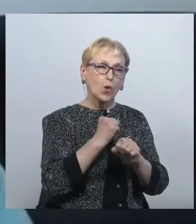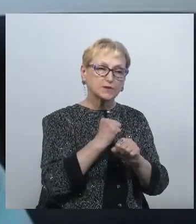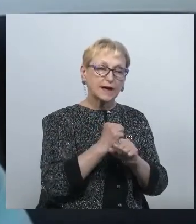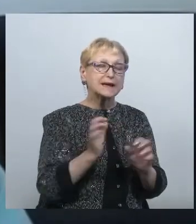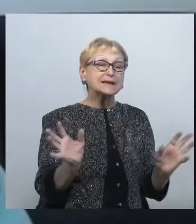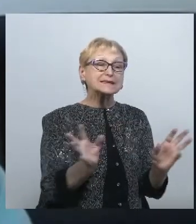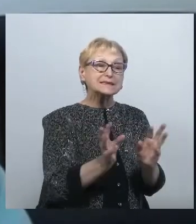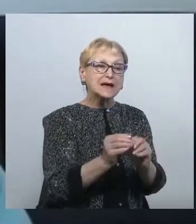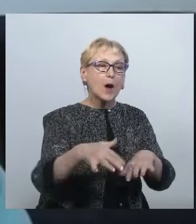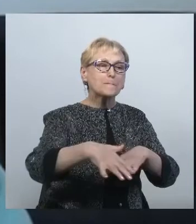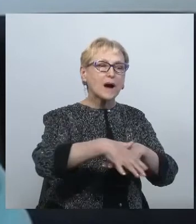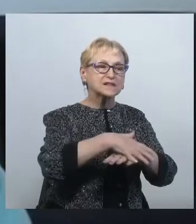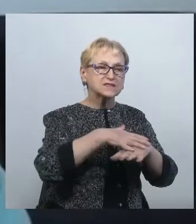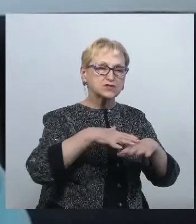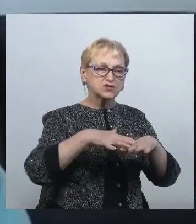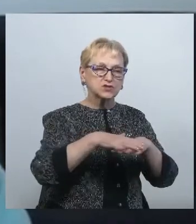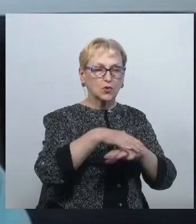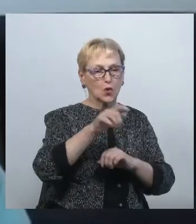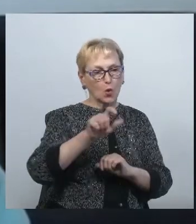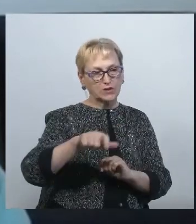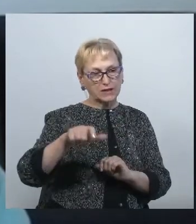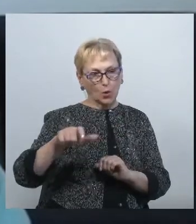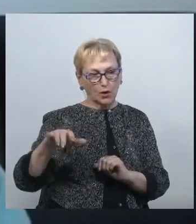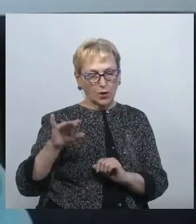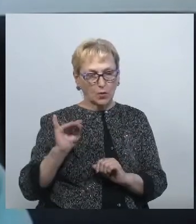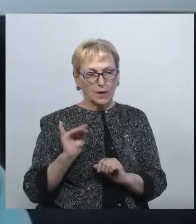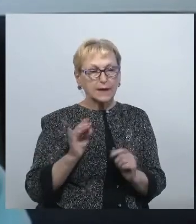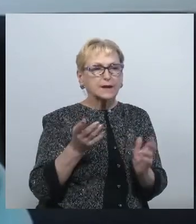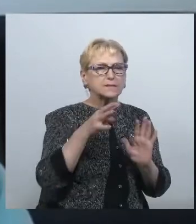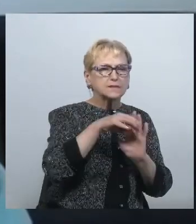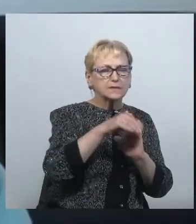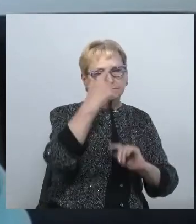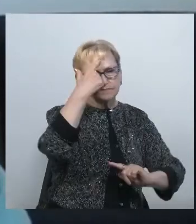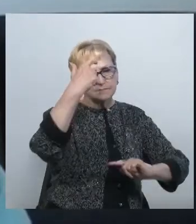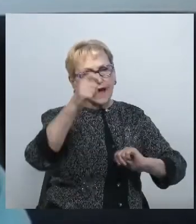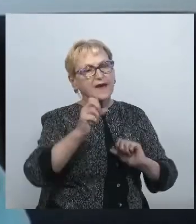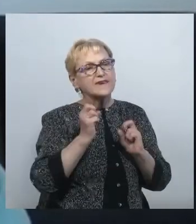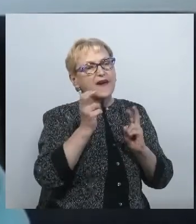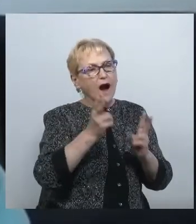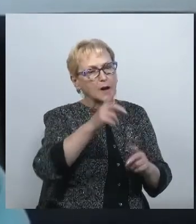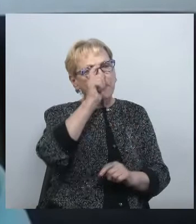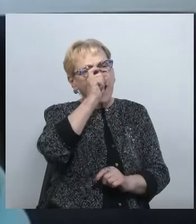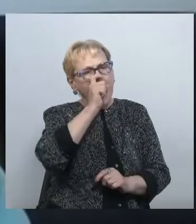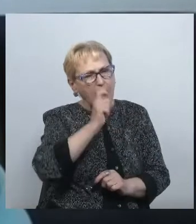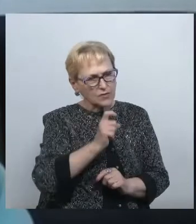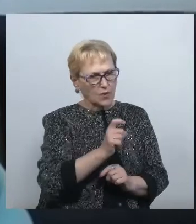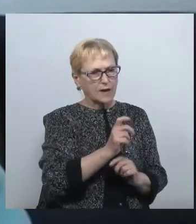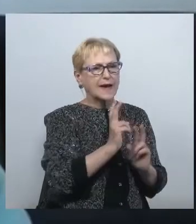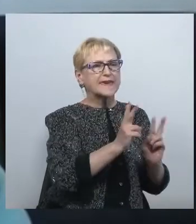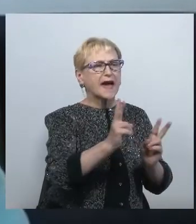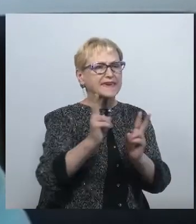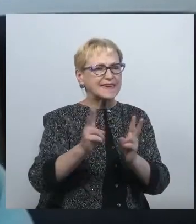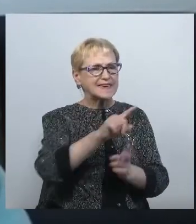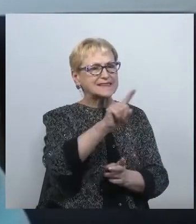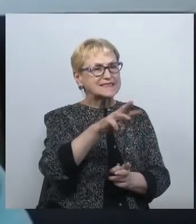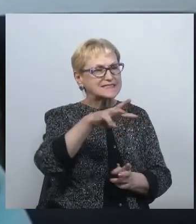mass audience, and perhaps not only with communicating on how bad this or that